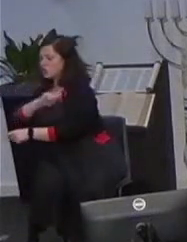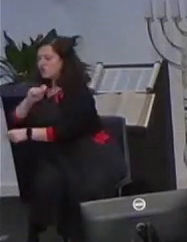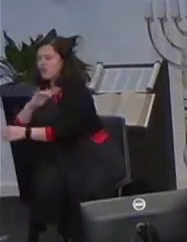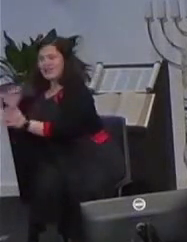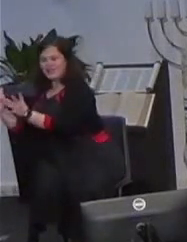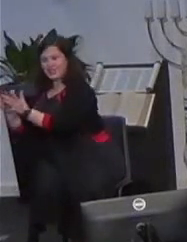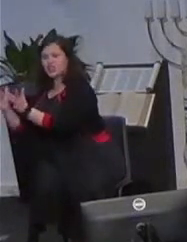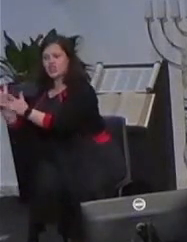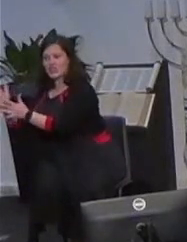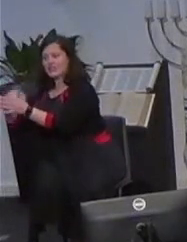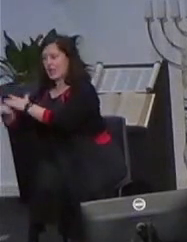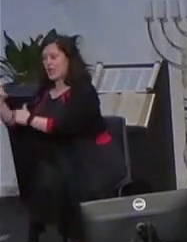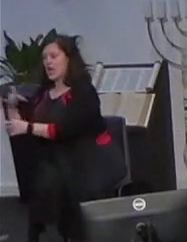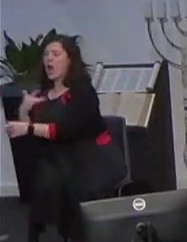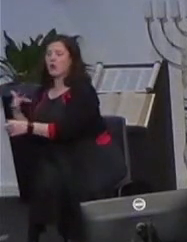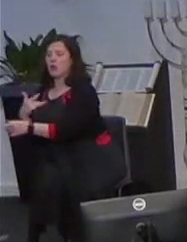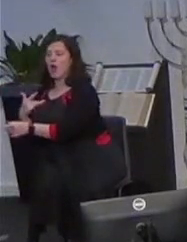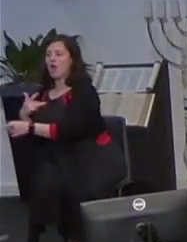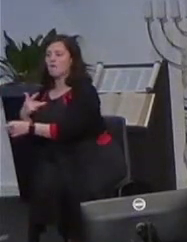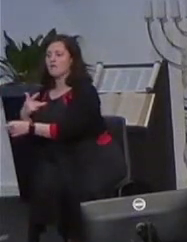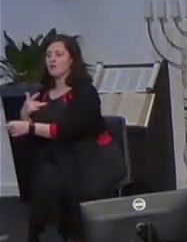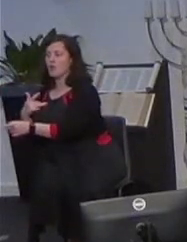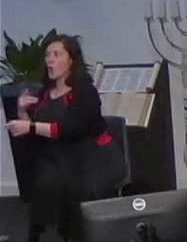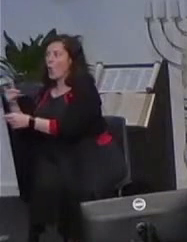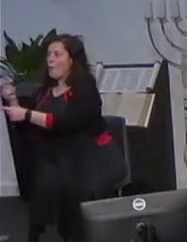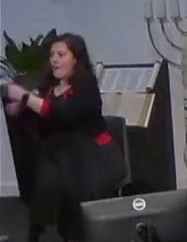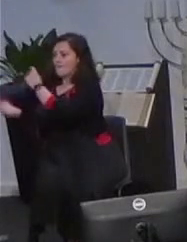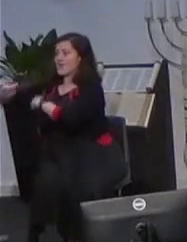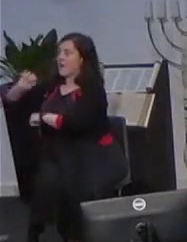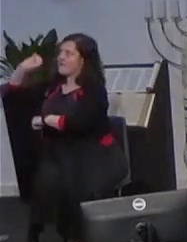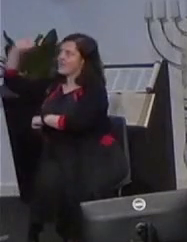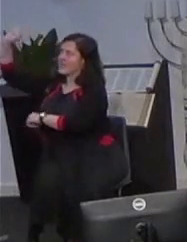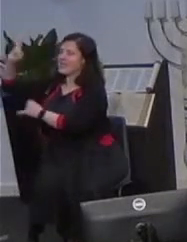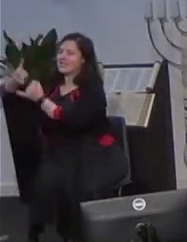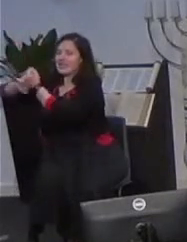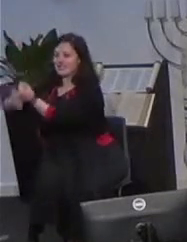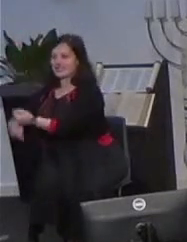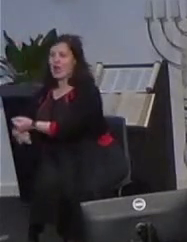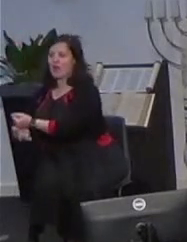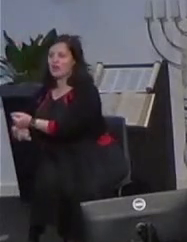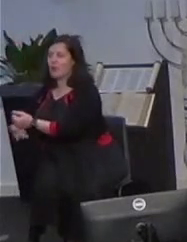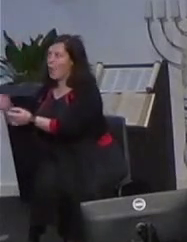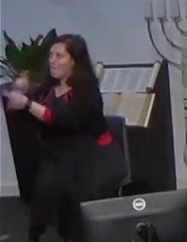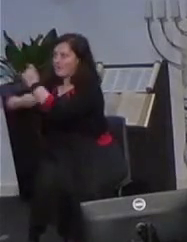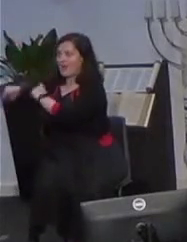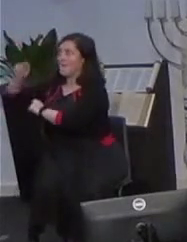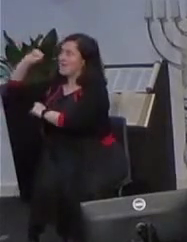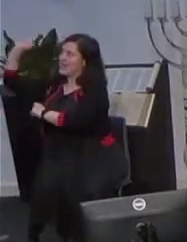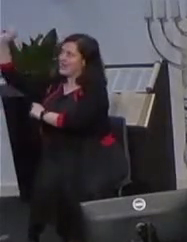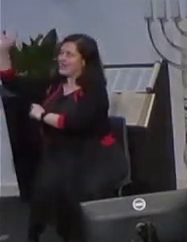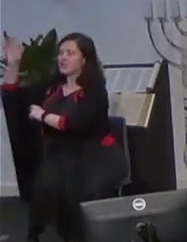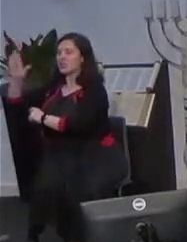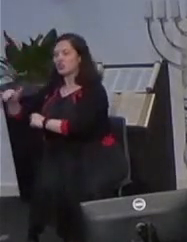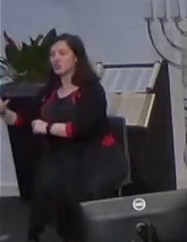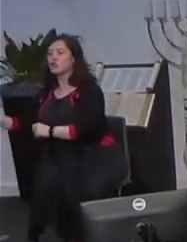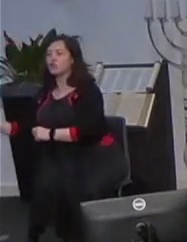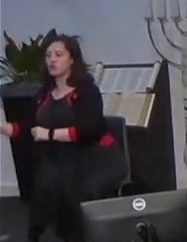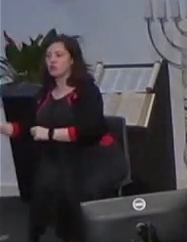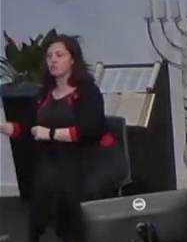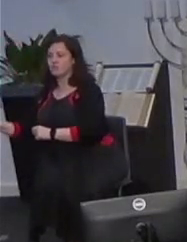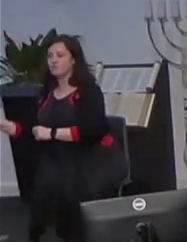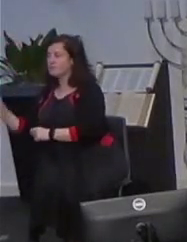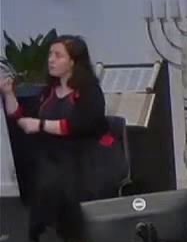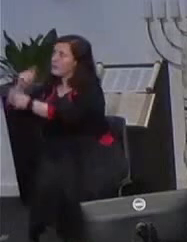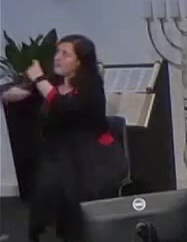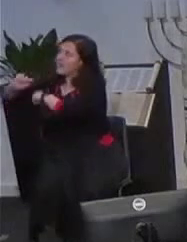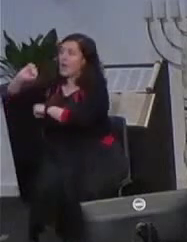church. This is a building. This is bricks and mortar and whatever they have on the roof and whatever you have on